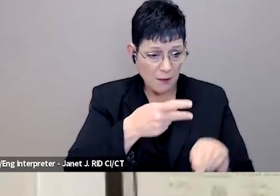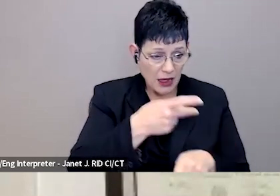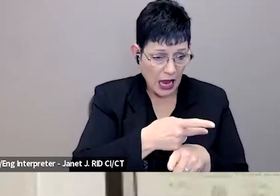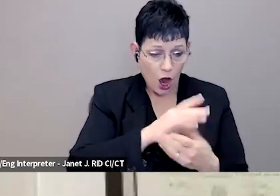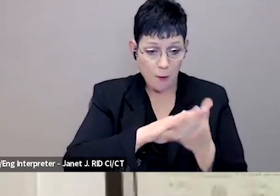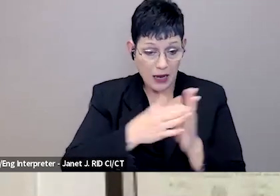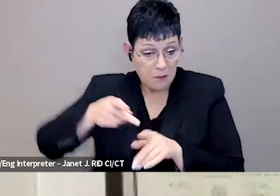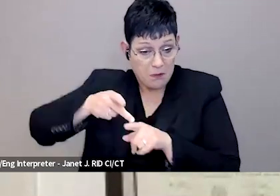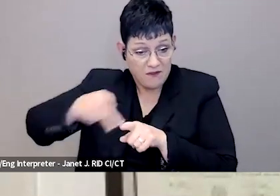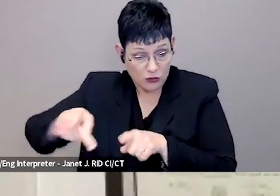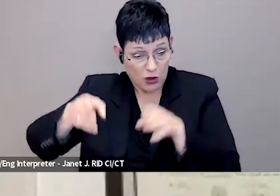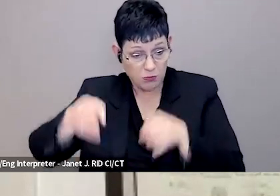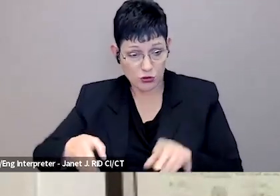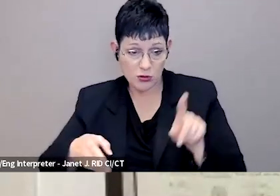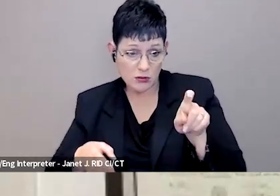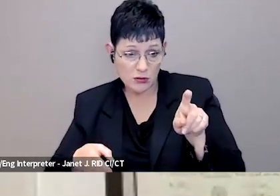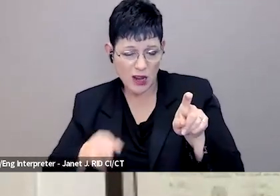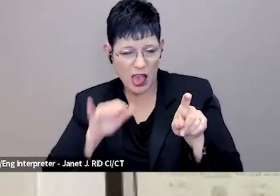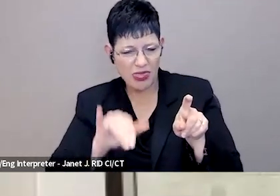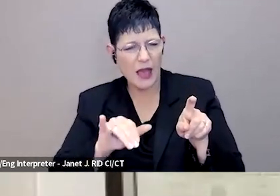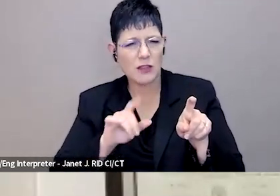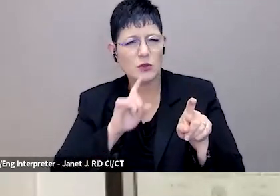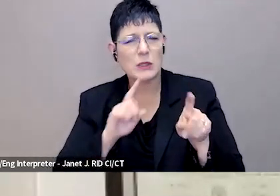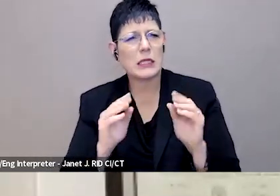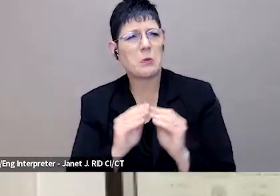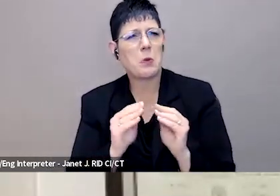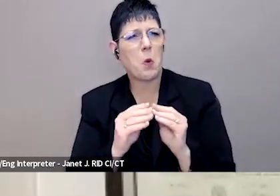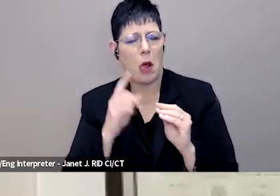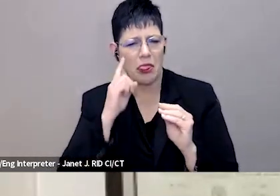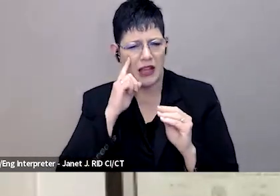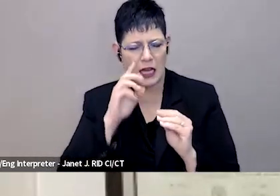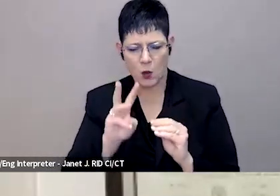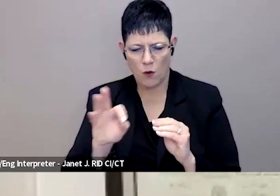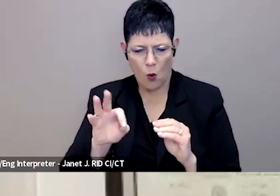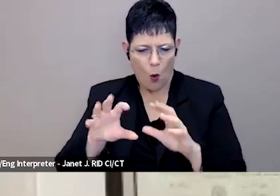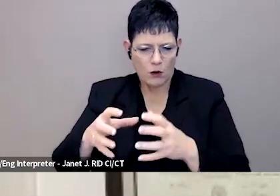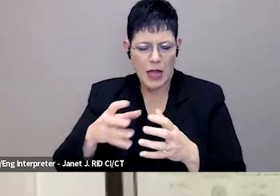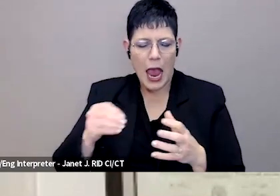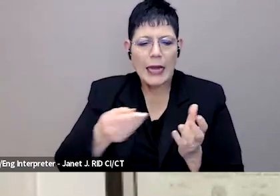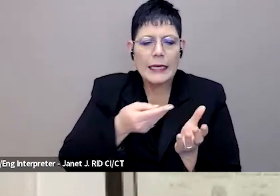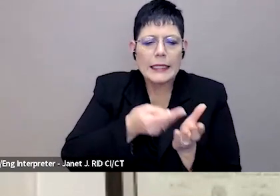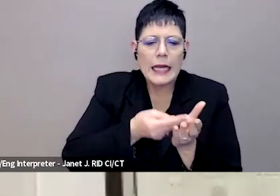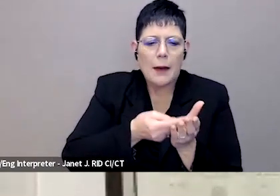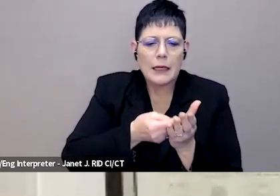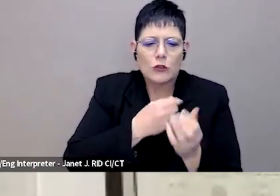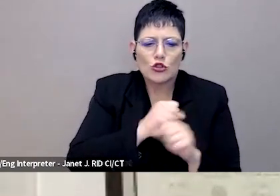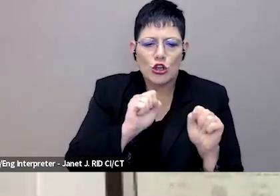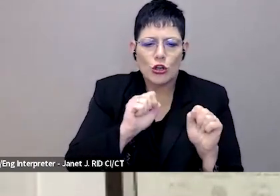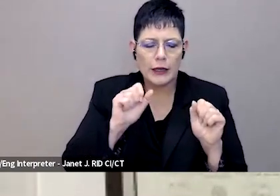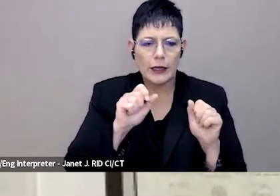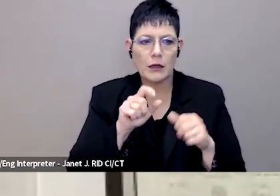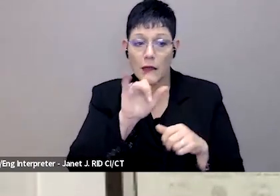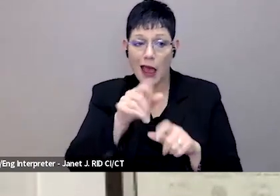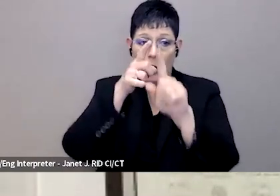where, around really thinking about this through a workforce issue and an economic security issue where goals, 3 and